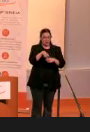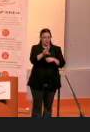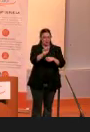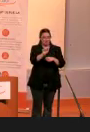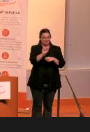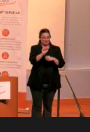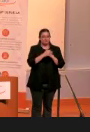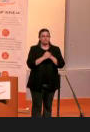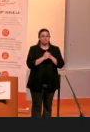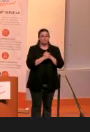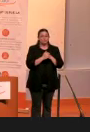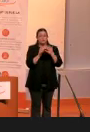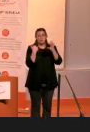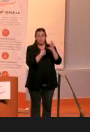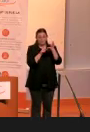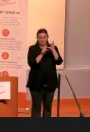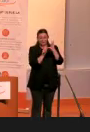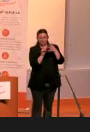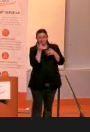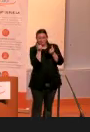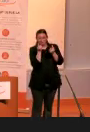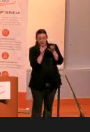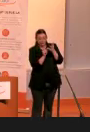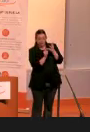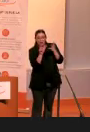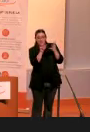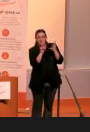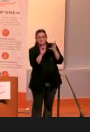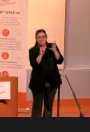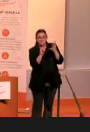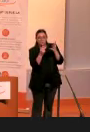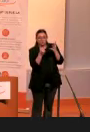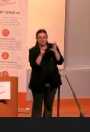We're working with monogenic lupus rather than